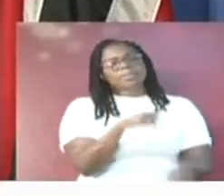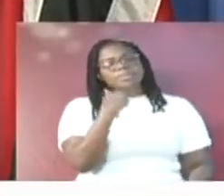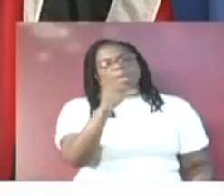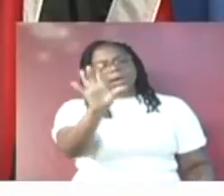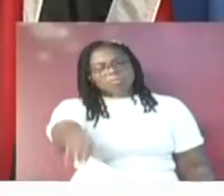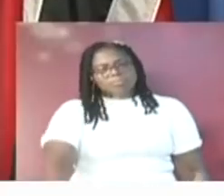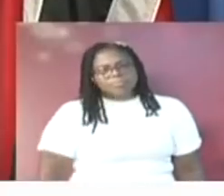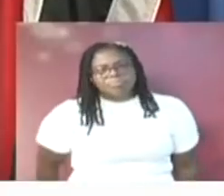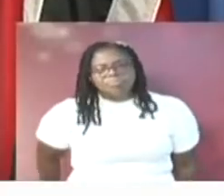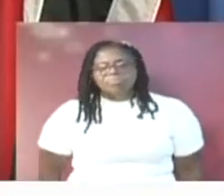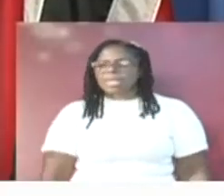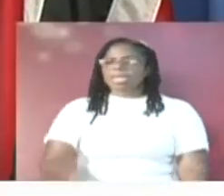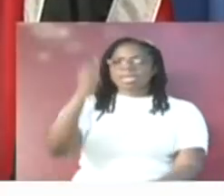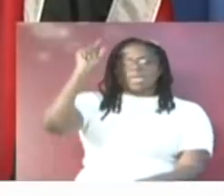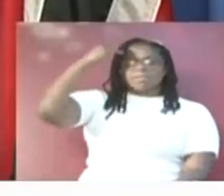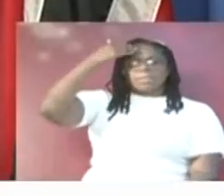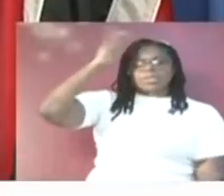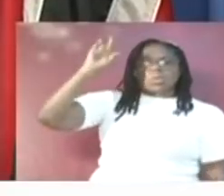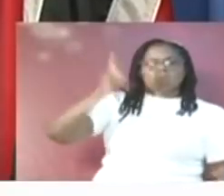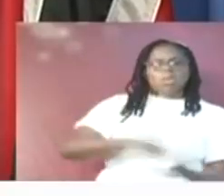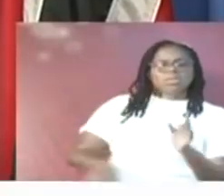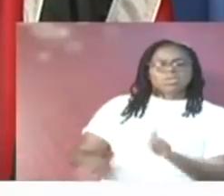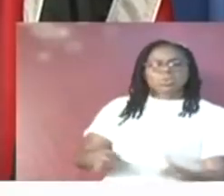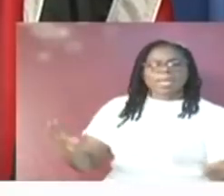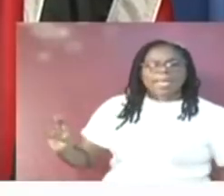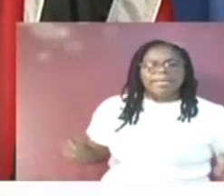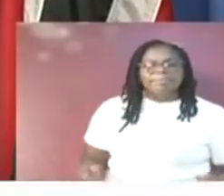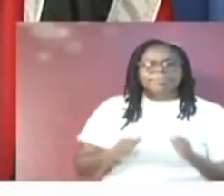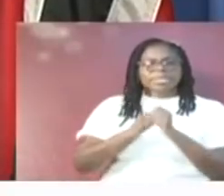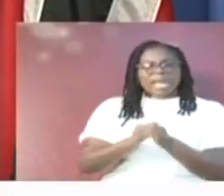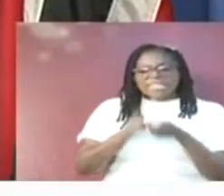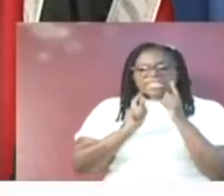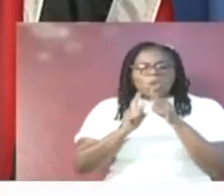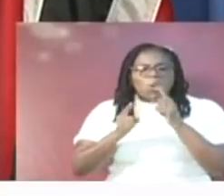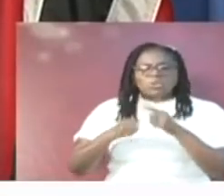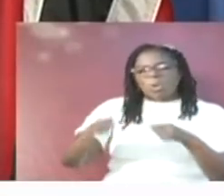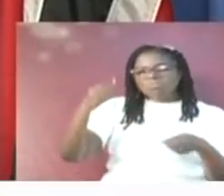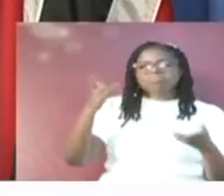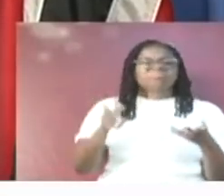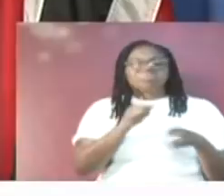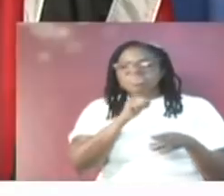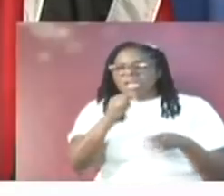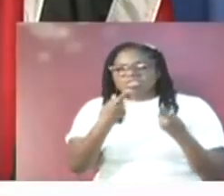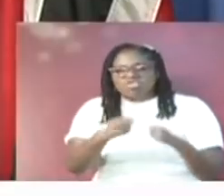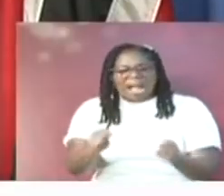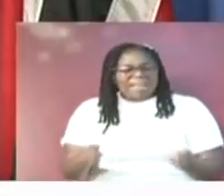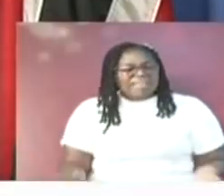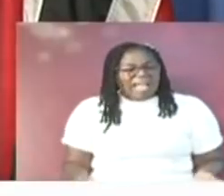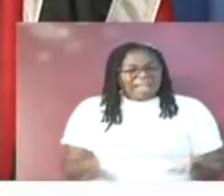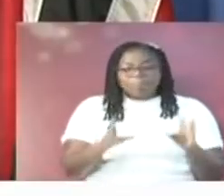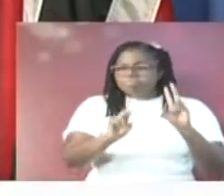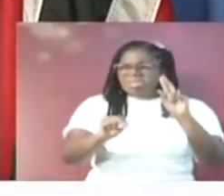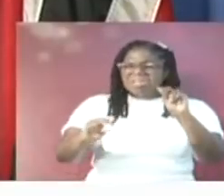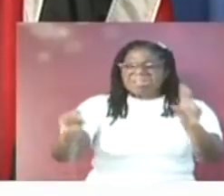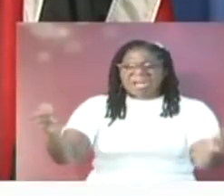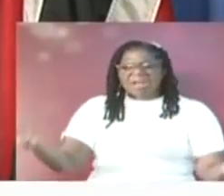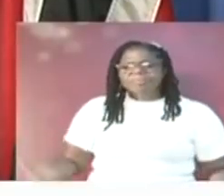arbitrariness and some opportunity to be disagreeable or uncooperative, what I will say to you, I hear